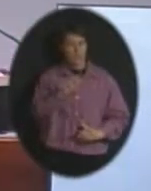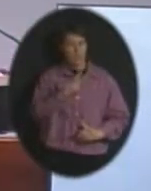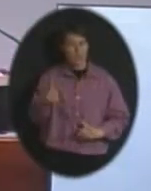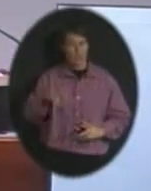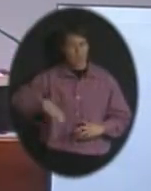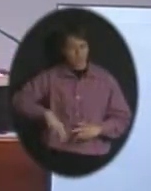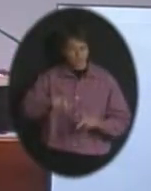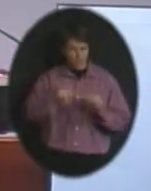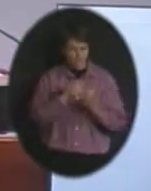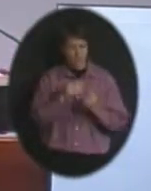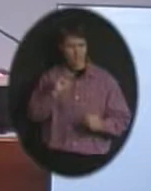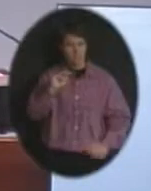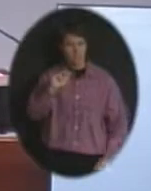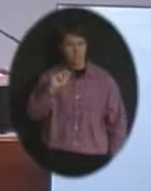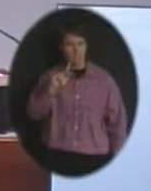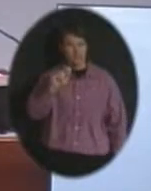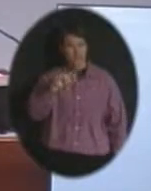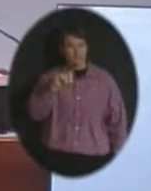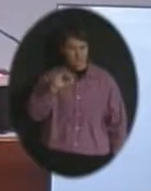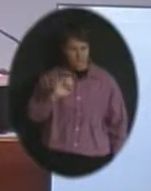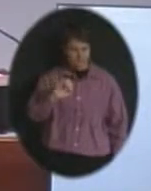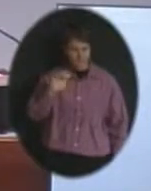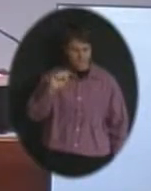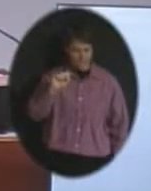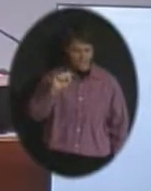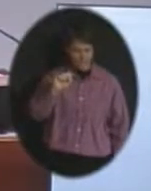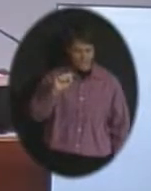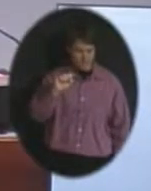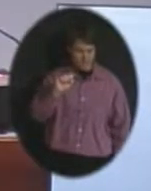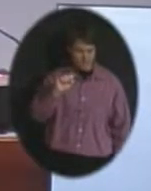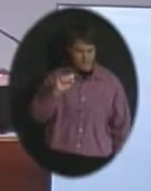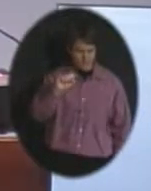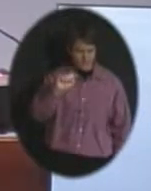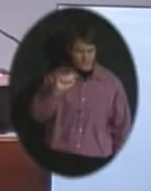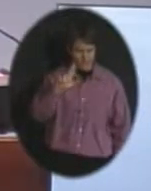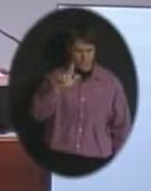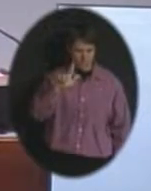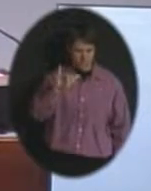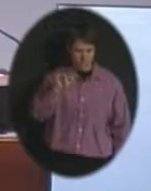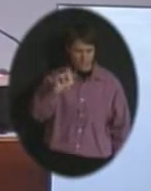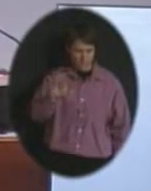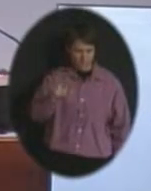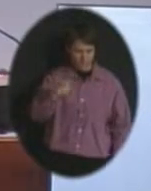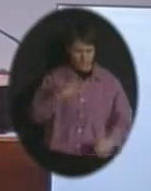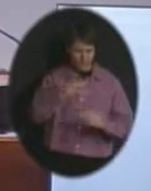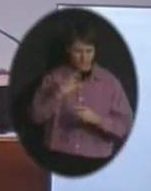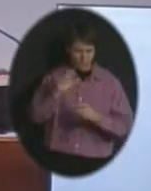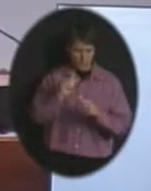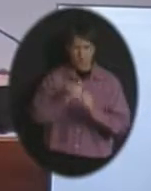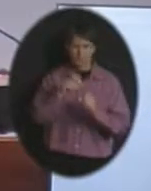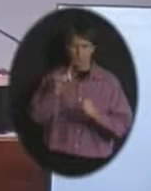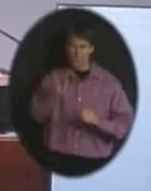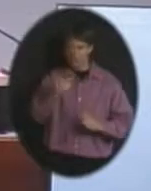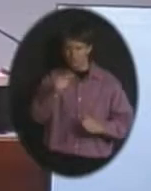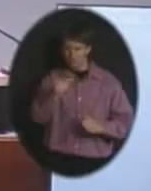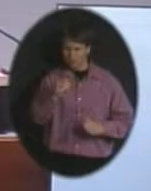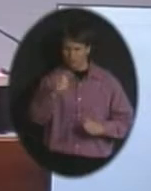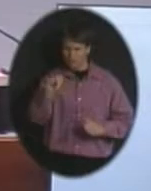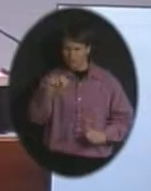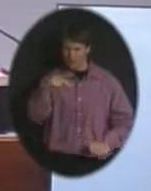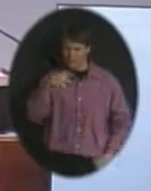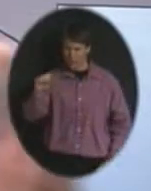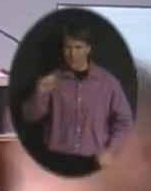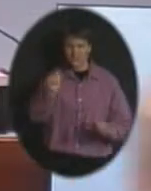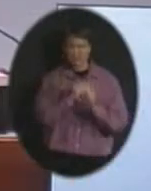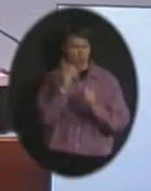I ask that Mackenzie Saulnier and assistant bowling coach Kristen Potter please come forward with Dr. Gwen Poss, who looks a lot like Jay